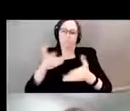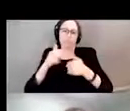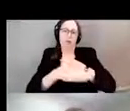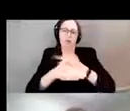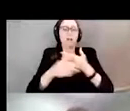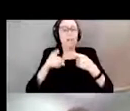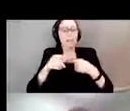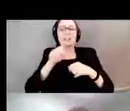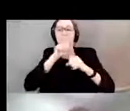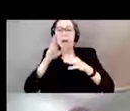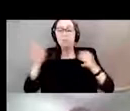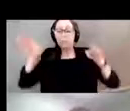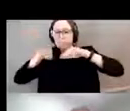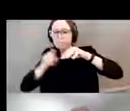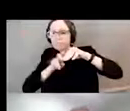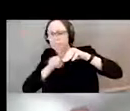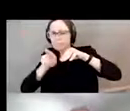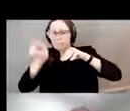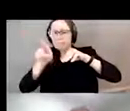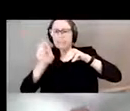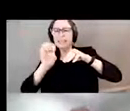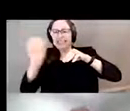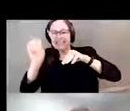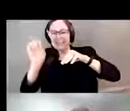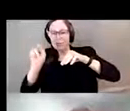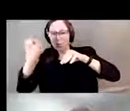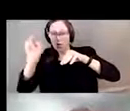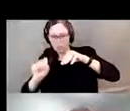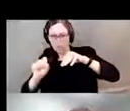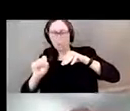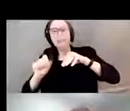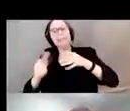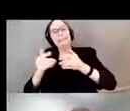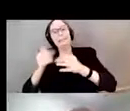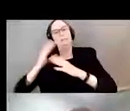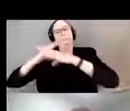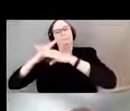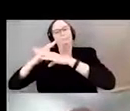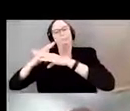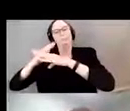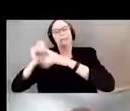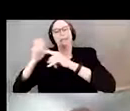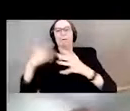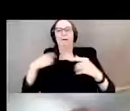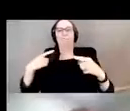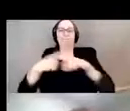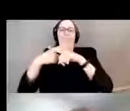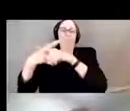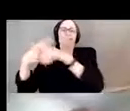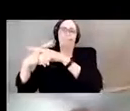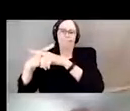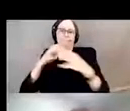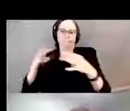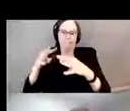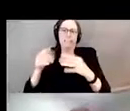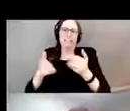passes in the east and the south and the north, they are easily cut off if there is conflict. It's easy for